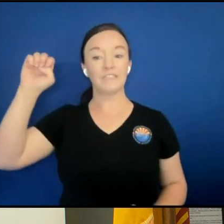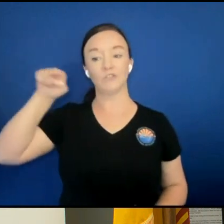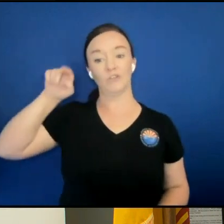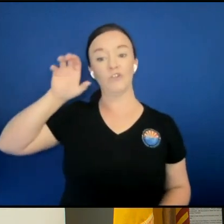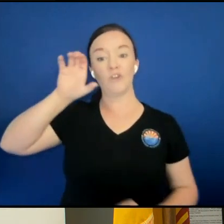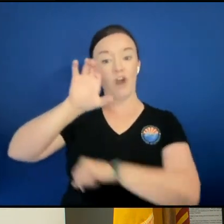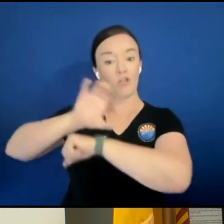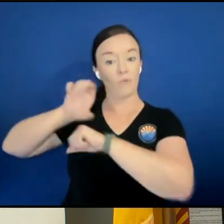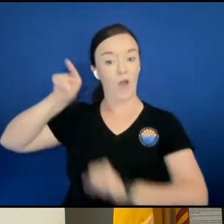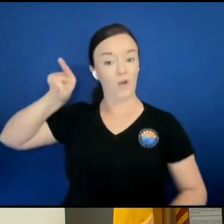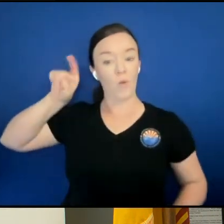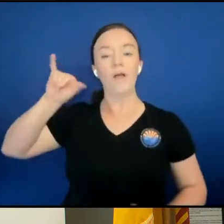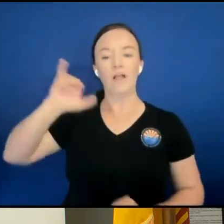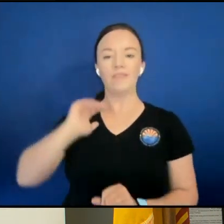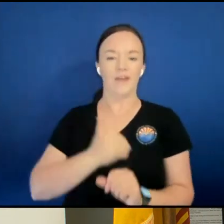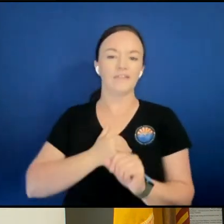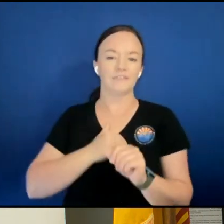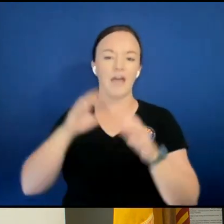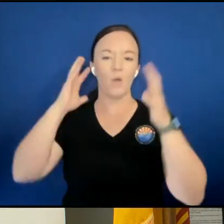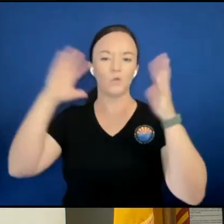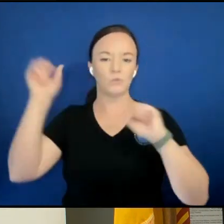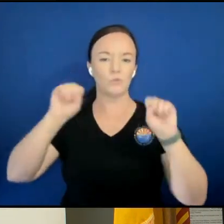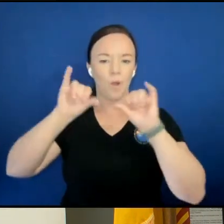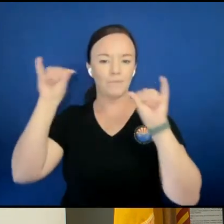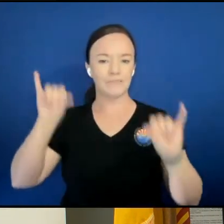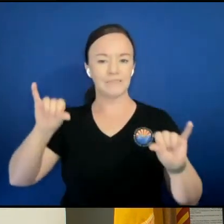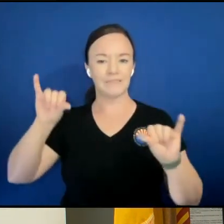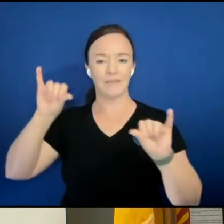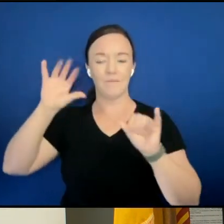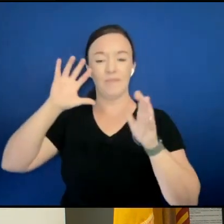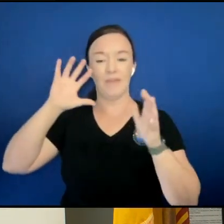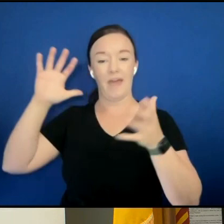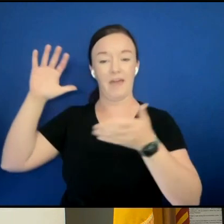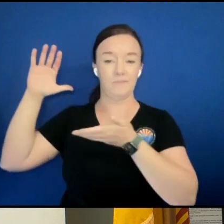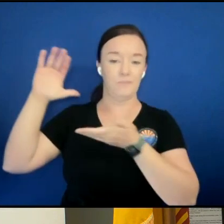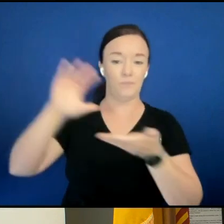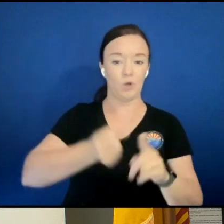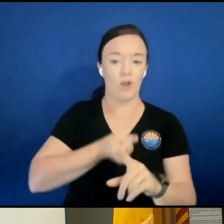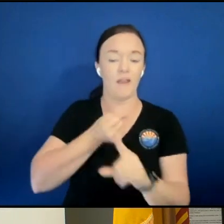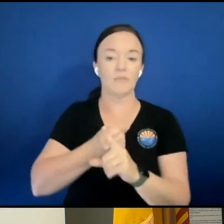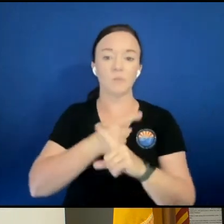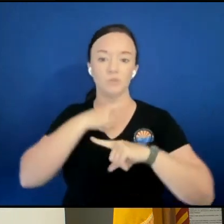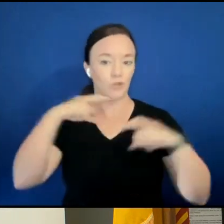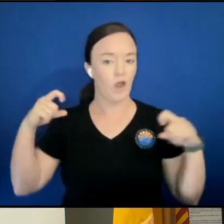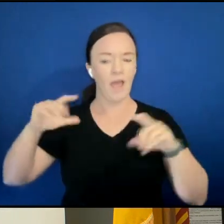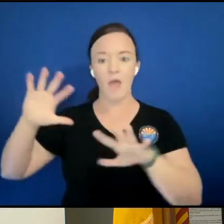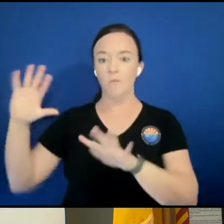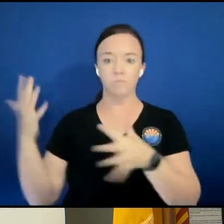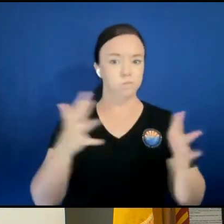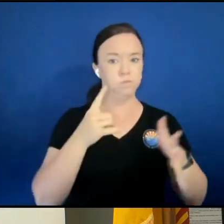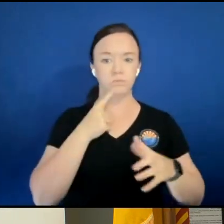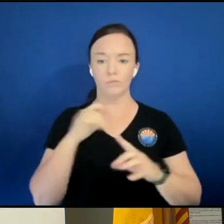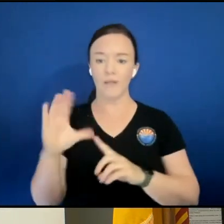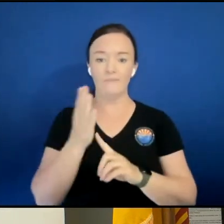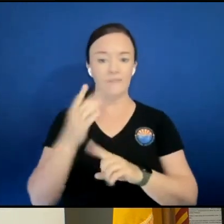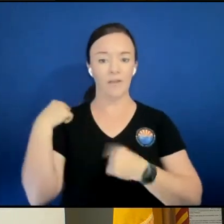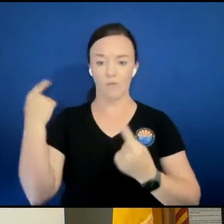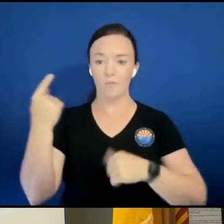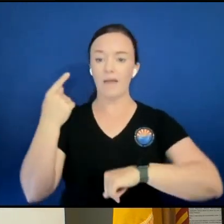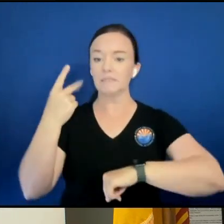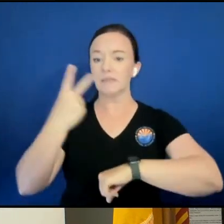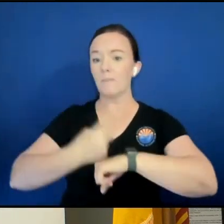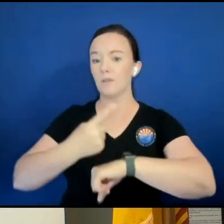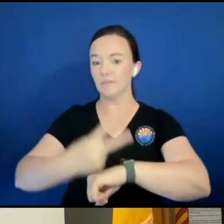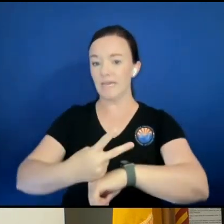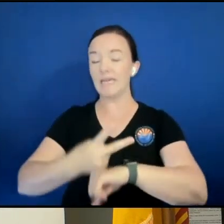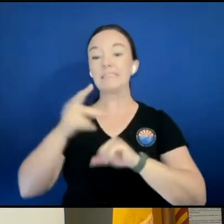storm system that brought us those really dry and windy conditions on those red flag warnings over the past couple of days. Now lifting out